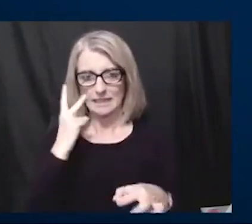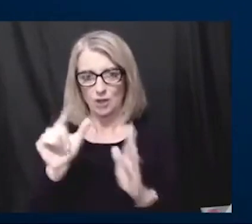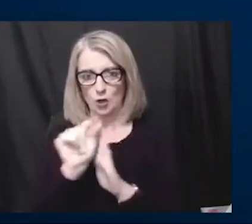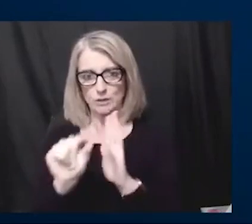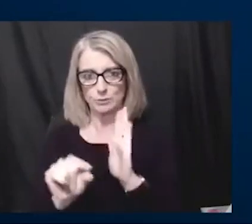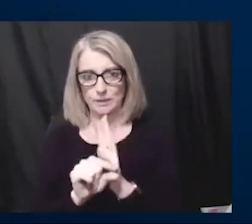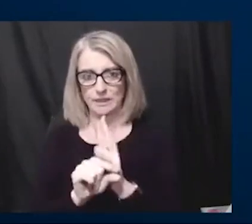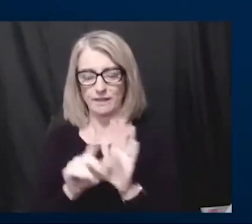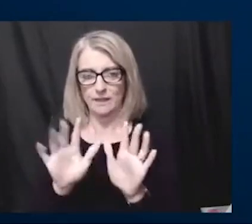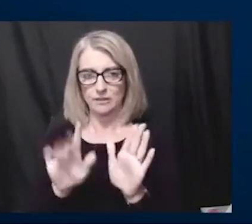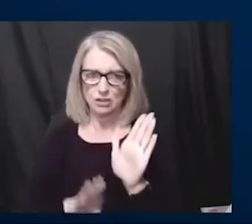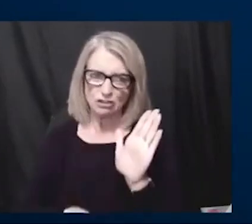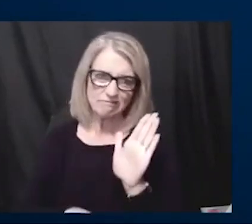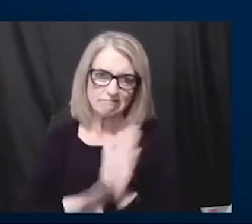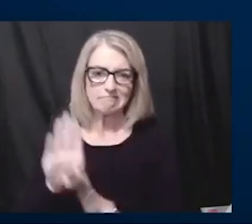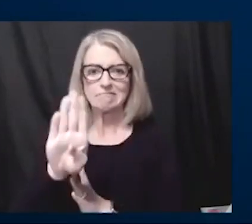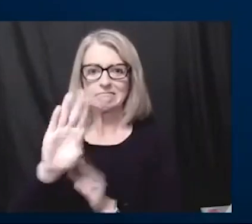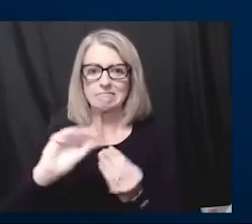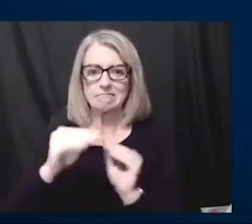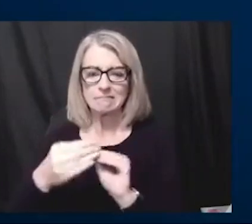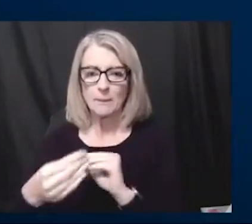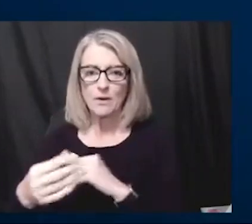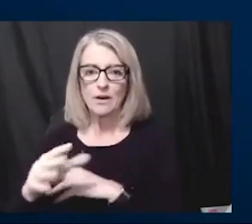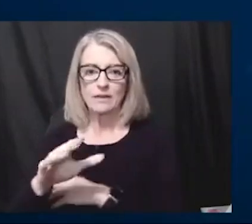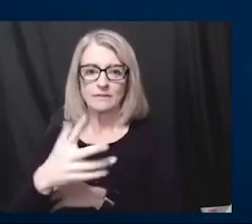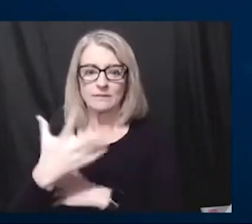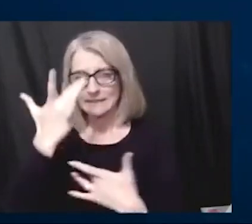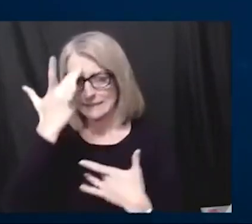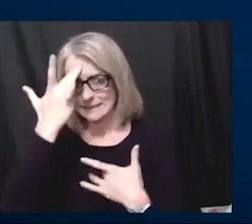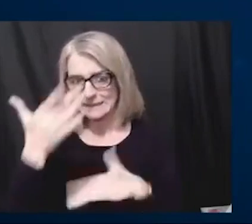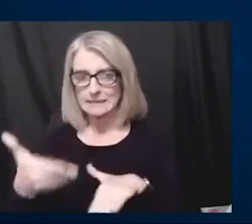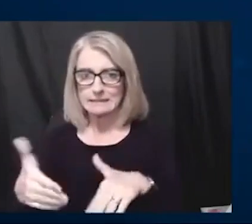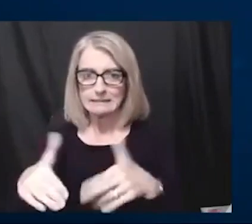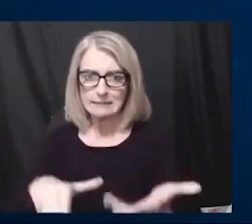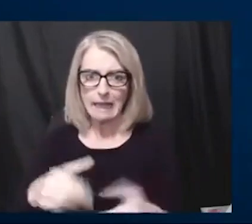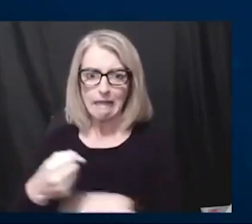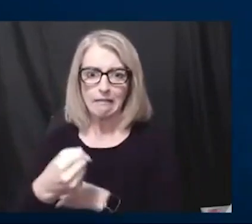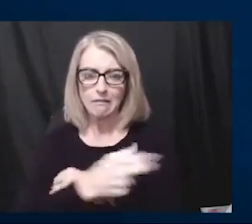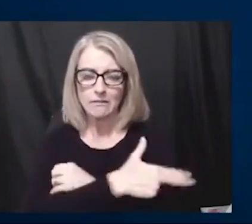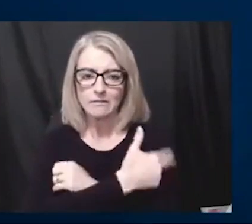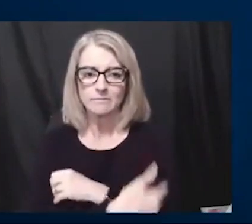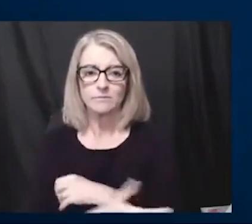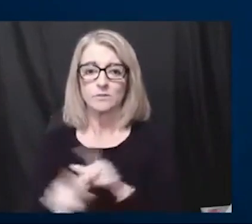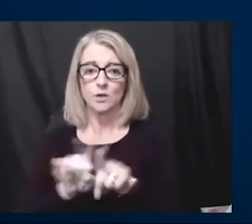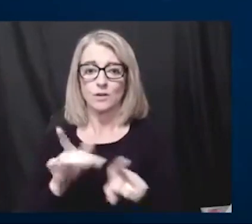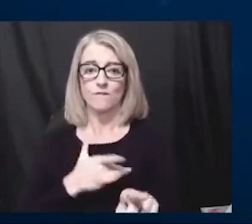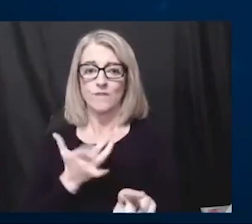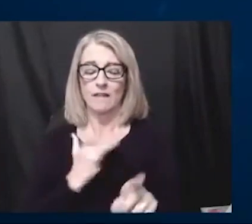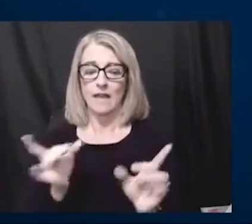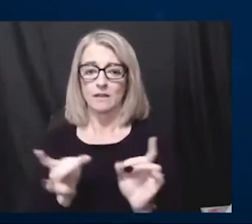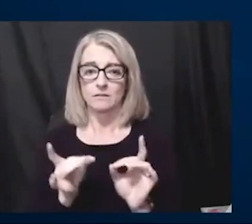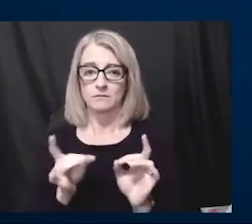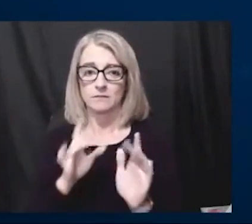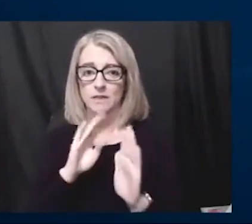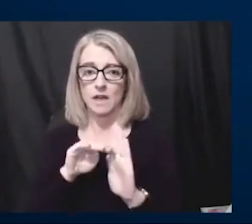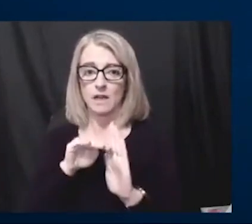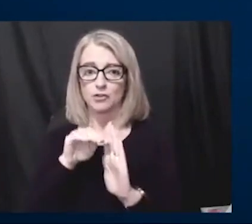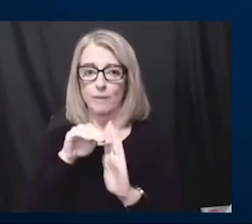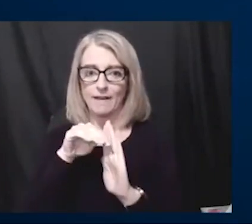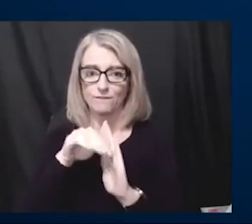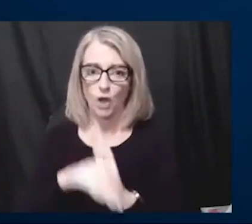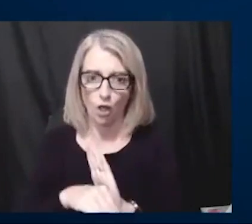with Delta, fully vaccinated people had a reduced risk of infection by 5 times. They had a reduced risk of hospitalization by over